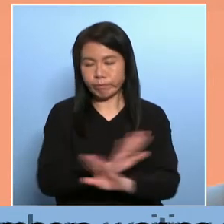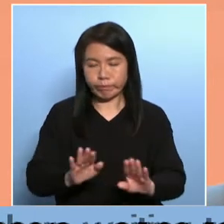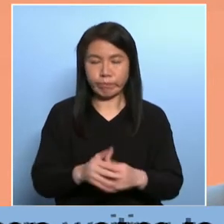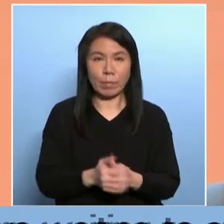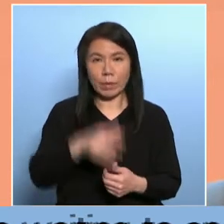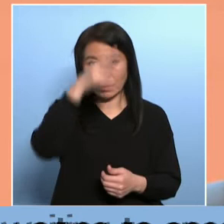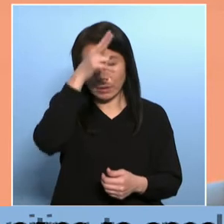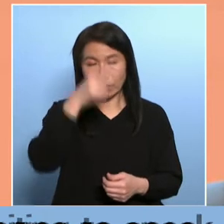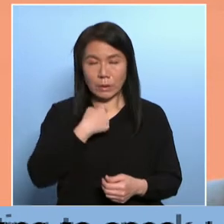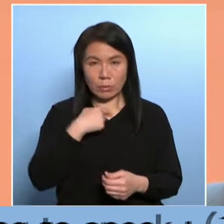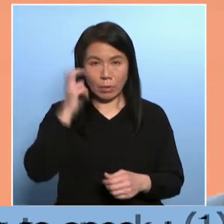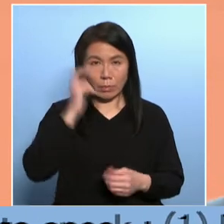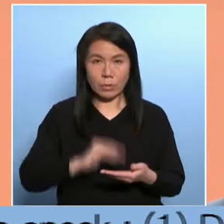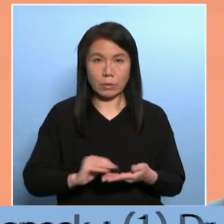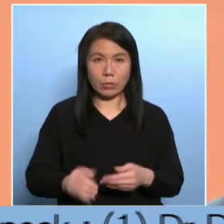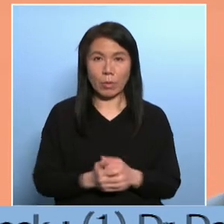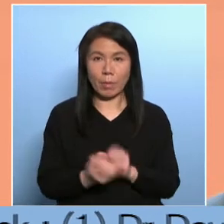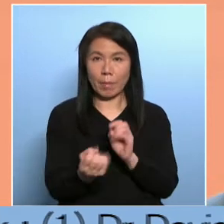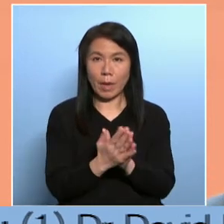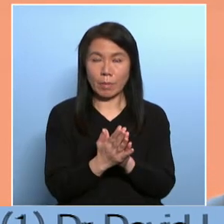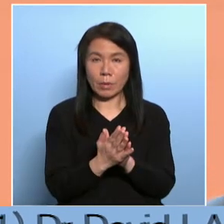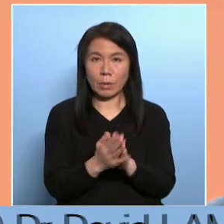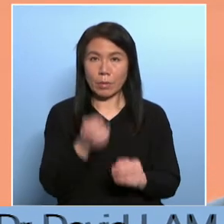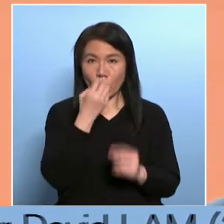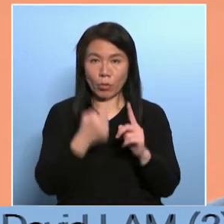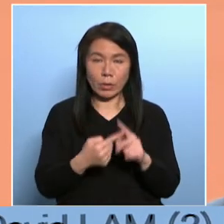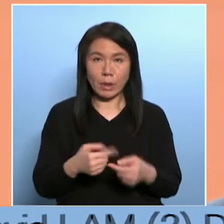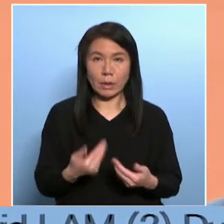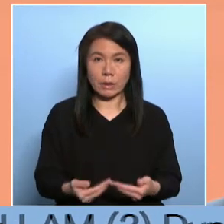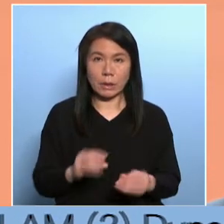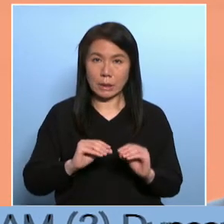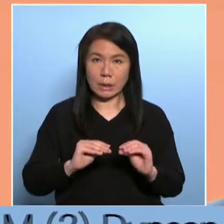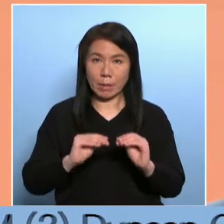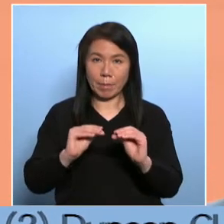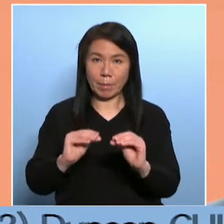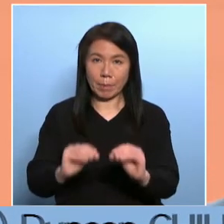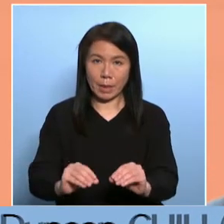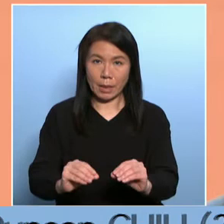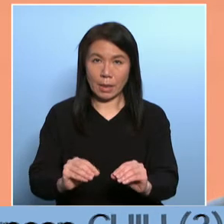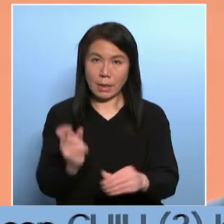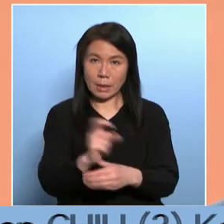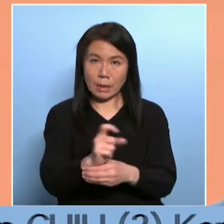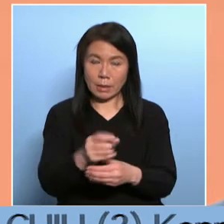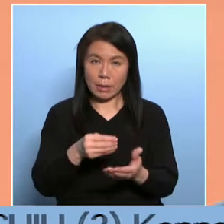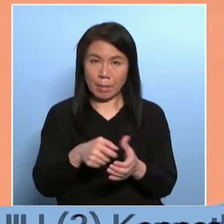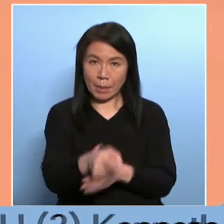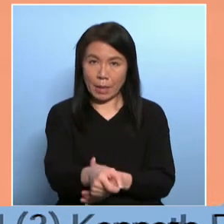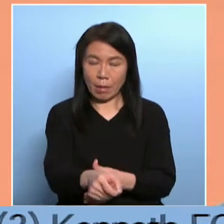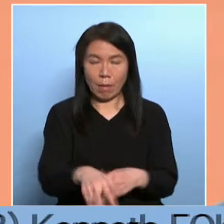the taxi cabin. And the administration should also consider allowing those who